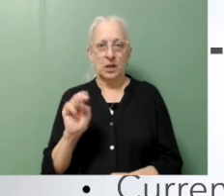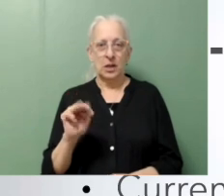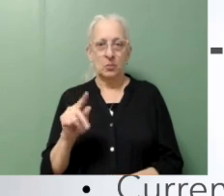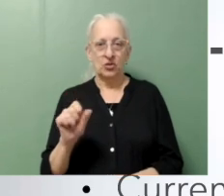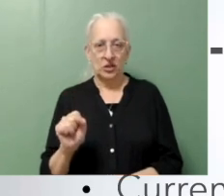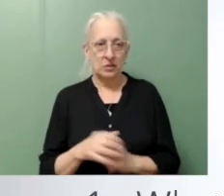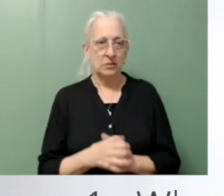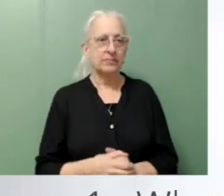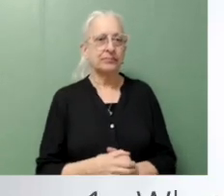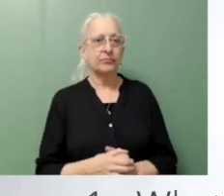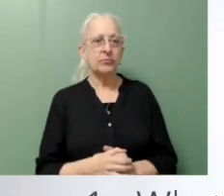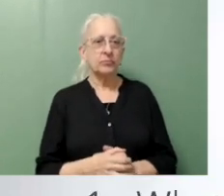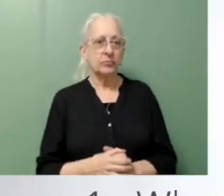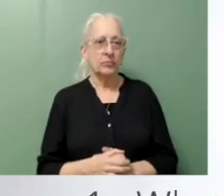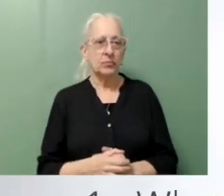Next slide, please.